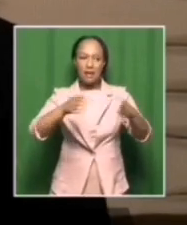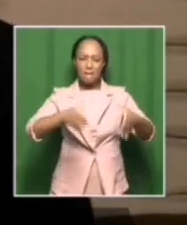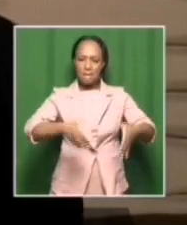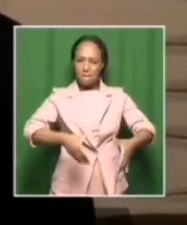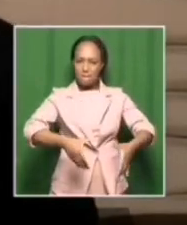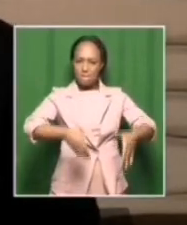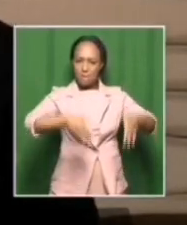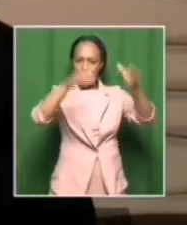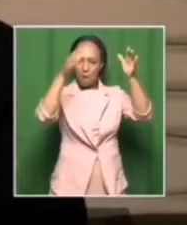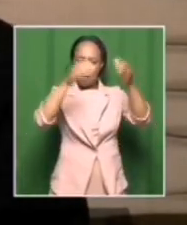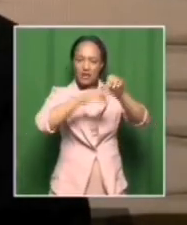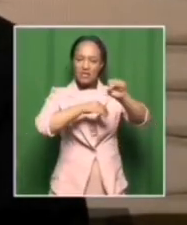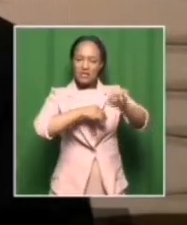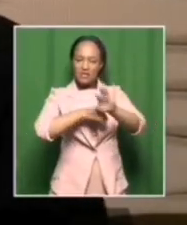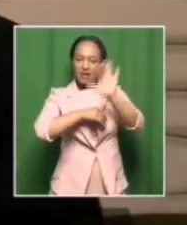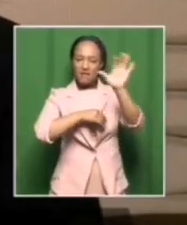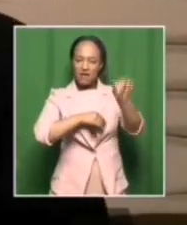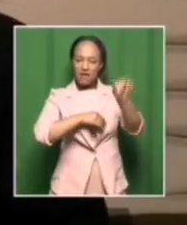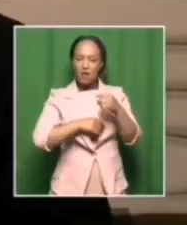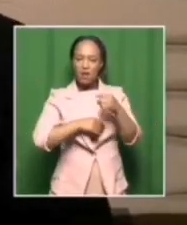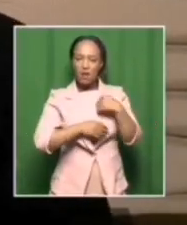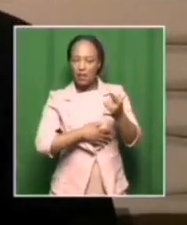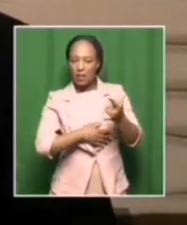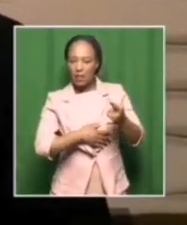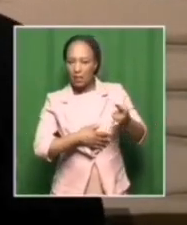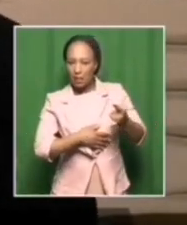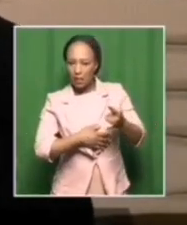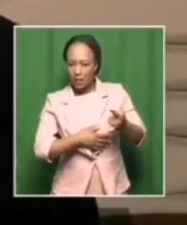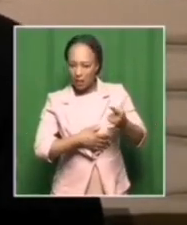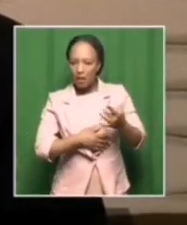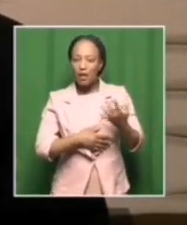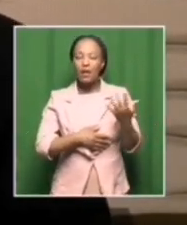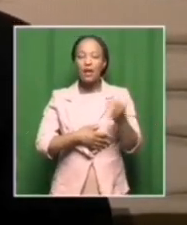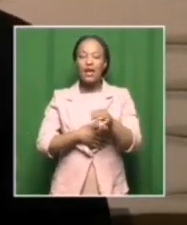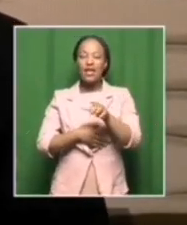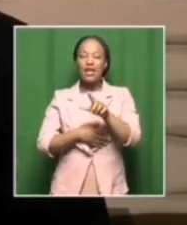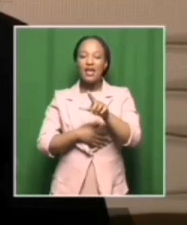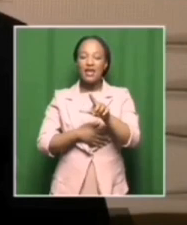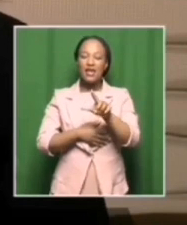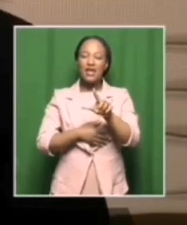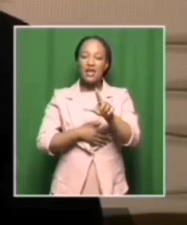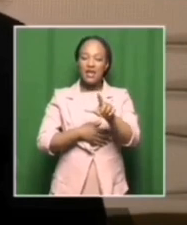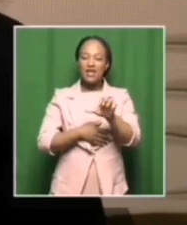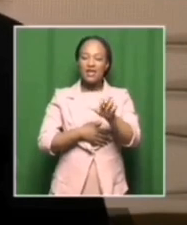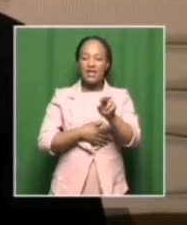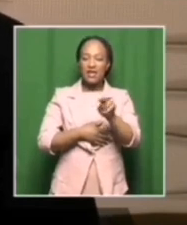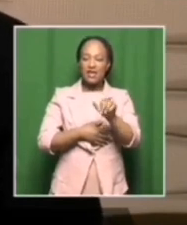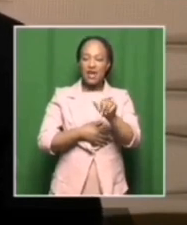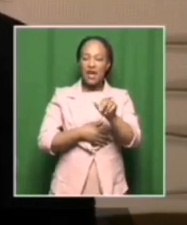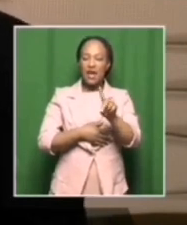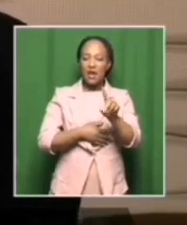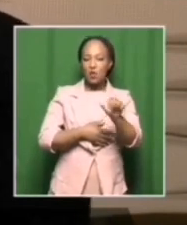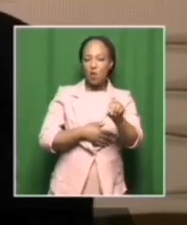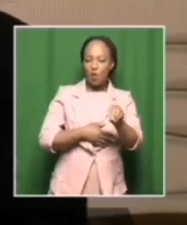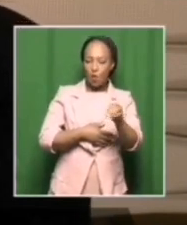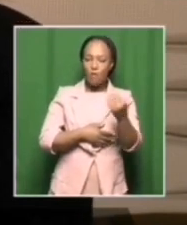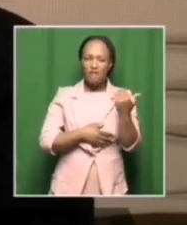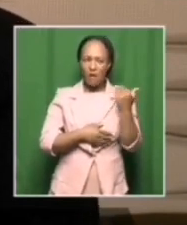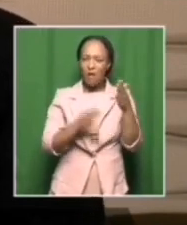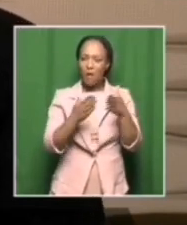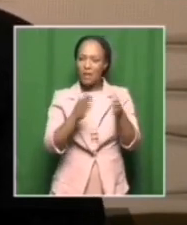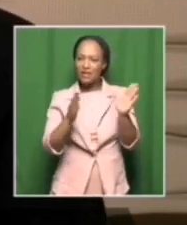when people are kind of more hesitant. I mean, the Leonardo, where you find Alta 234, it was opened at a time where South Africa was